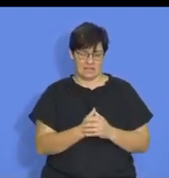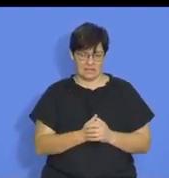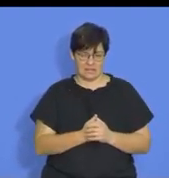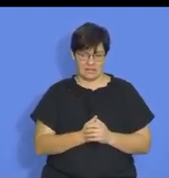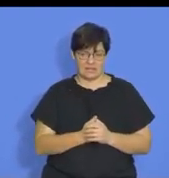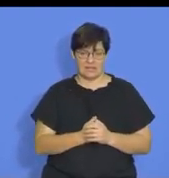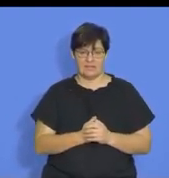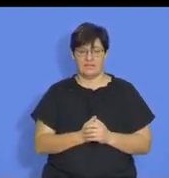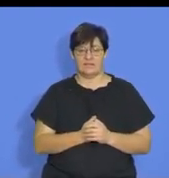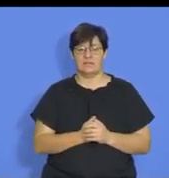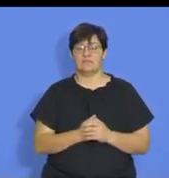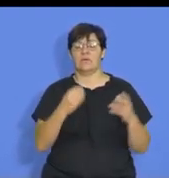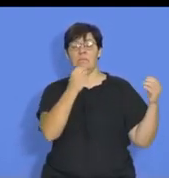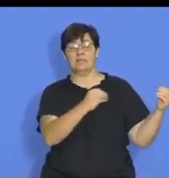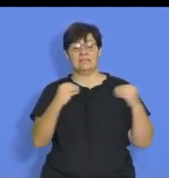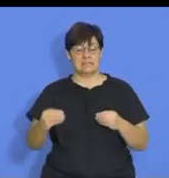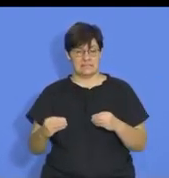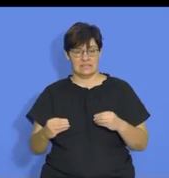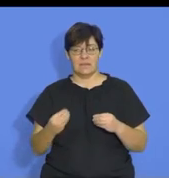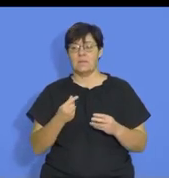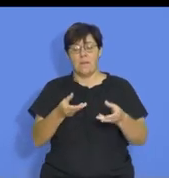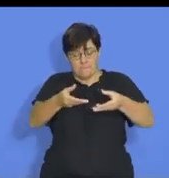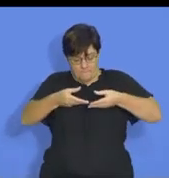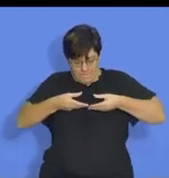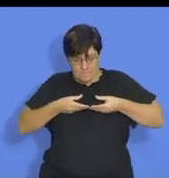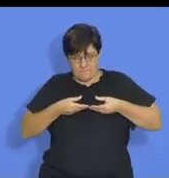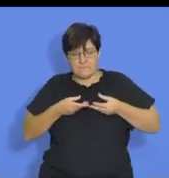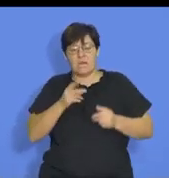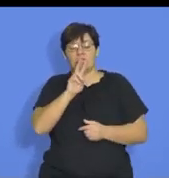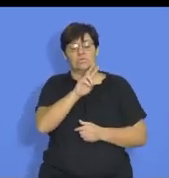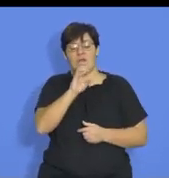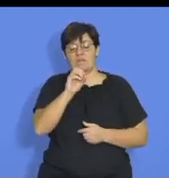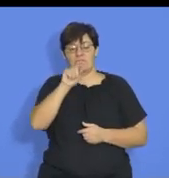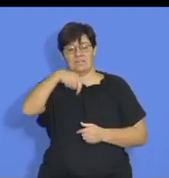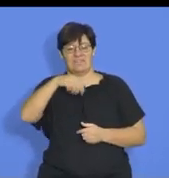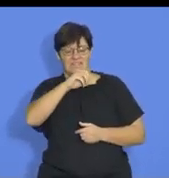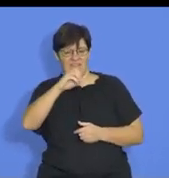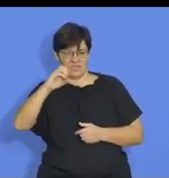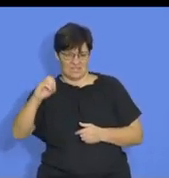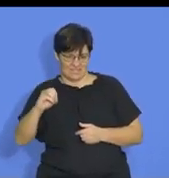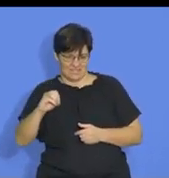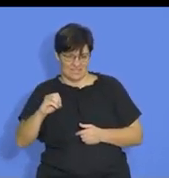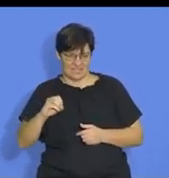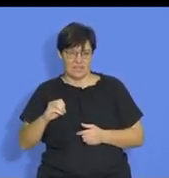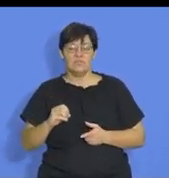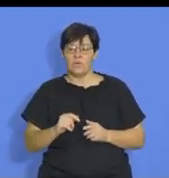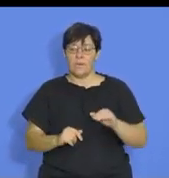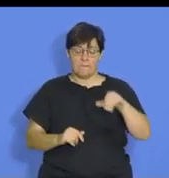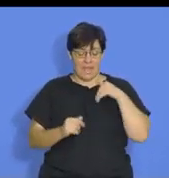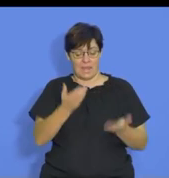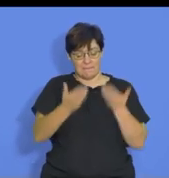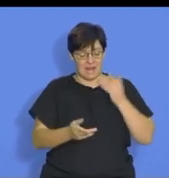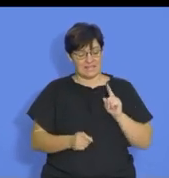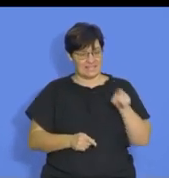So bank is an asset. The business is receiving 200,000. So obviously our